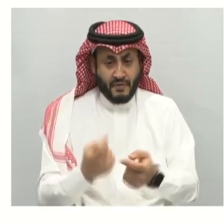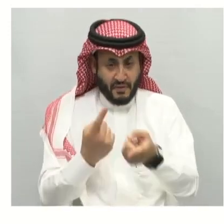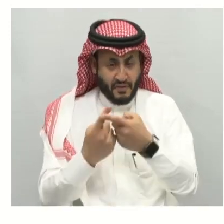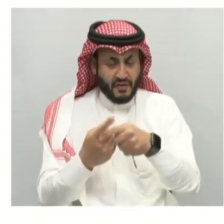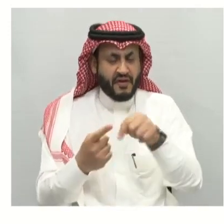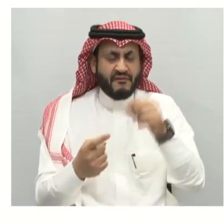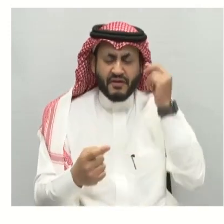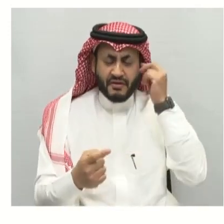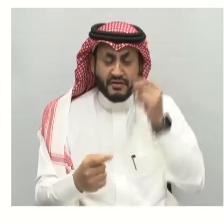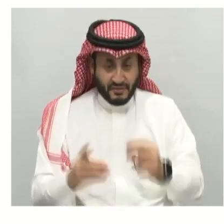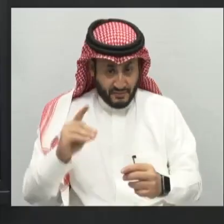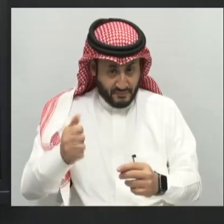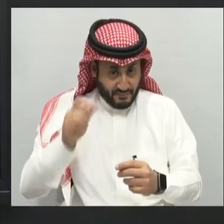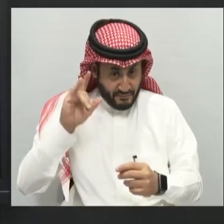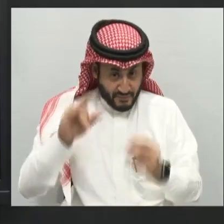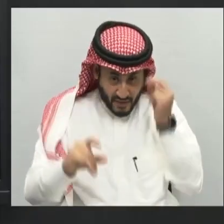Think of it. Do you know what a day is?